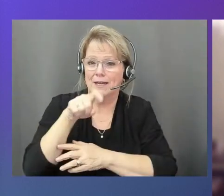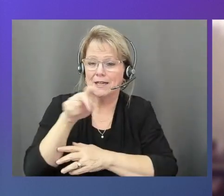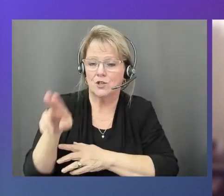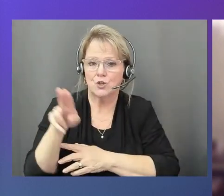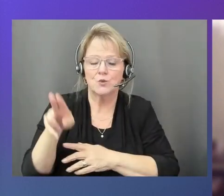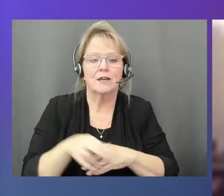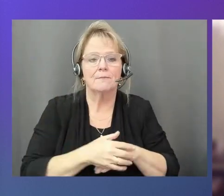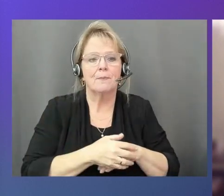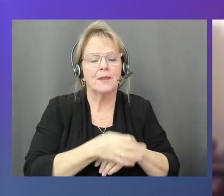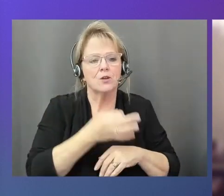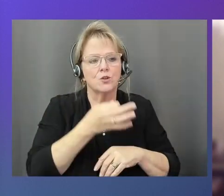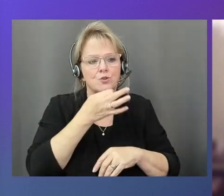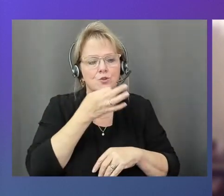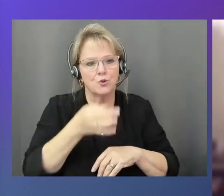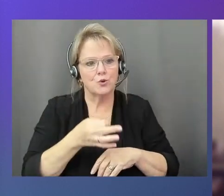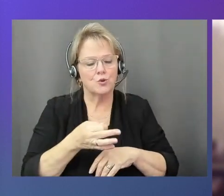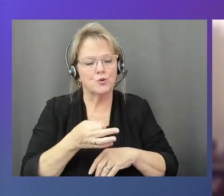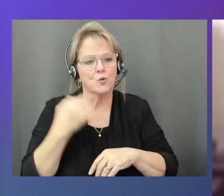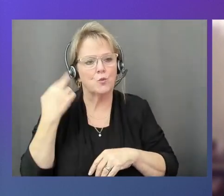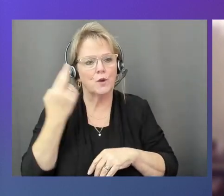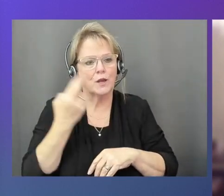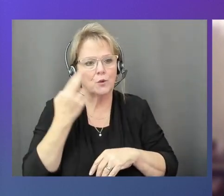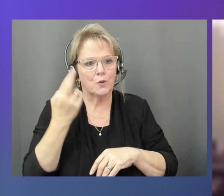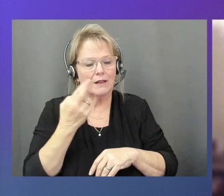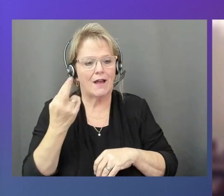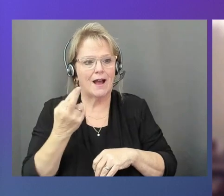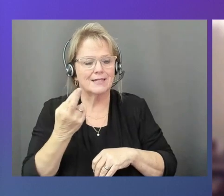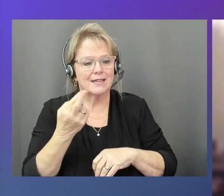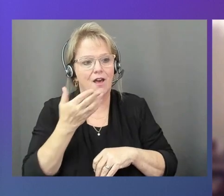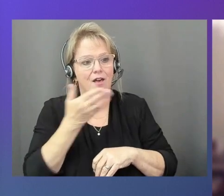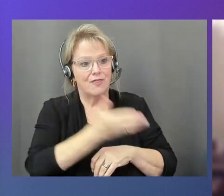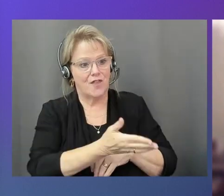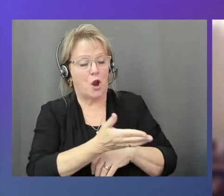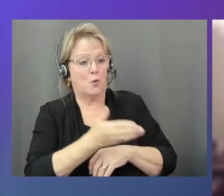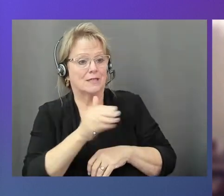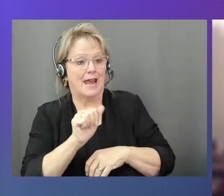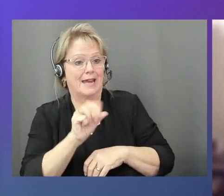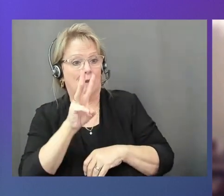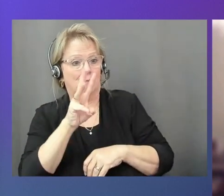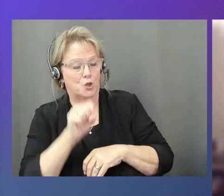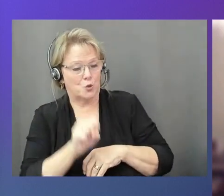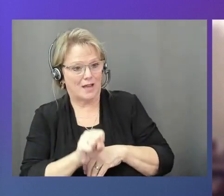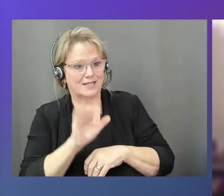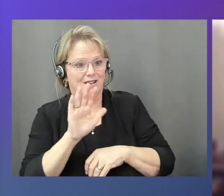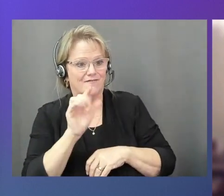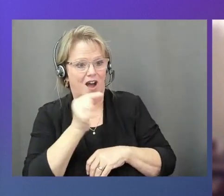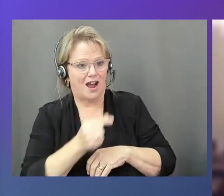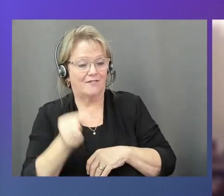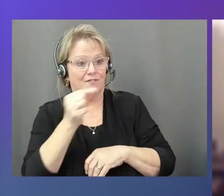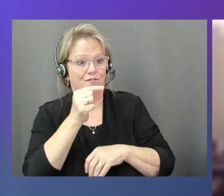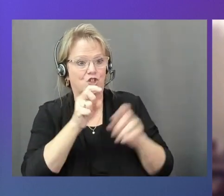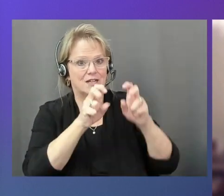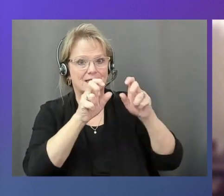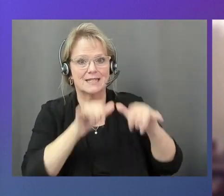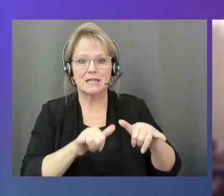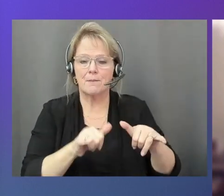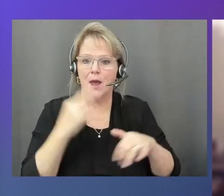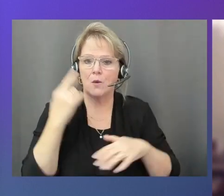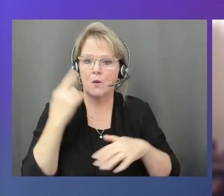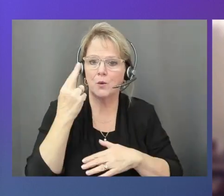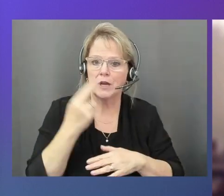across the AWS private 5G system and realized it might be able to solve our issues in a reliable and flexible manner.